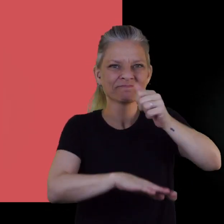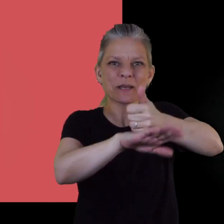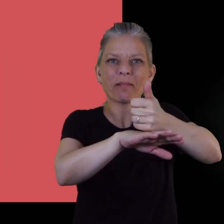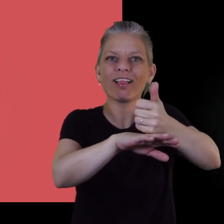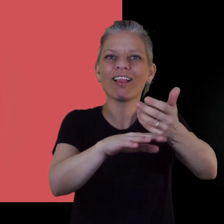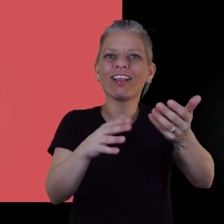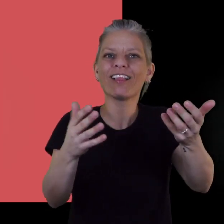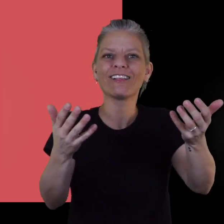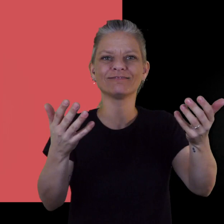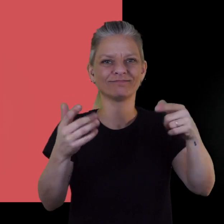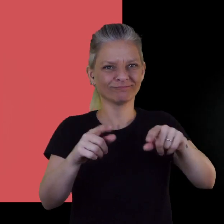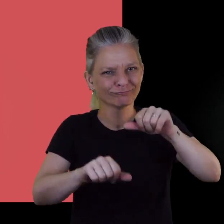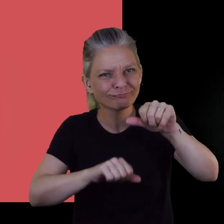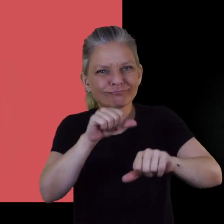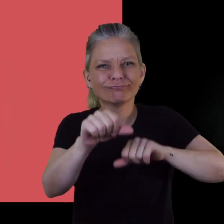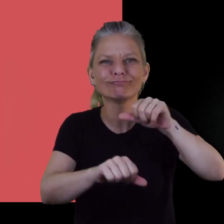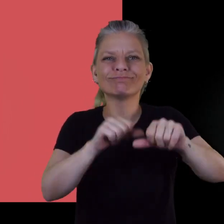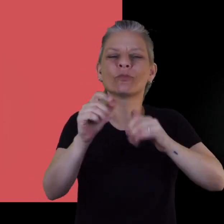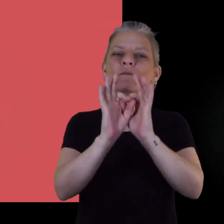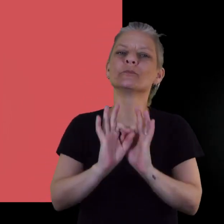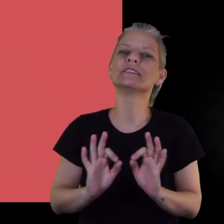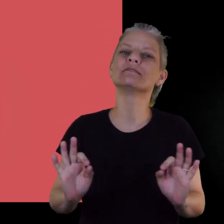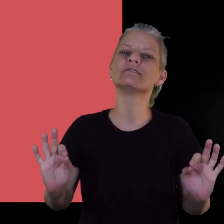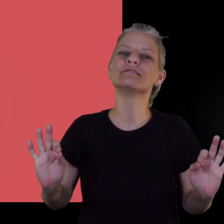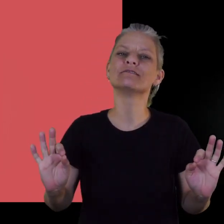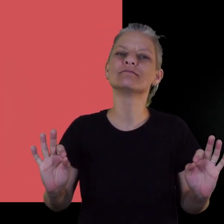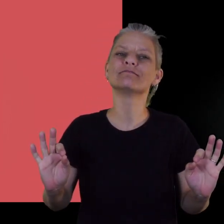out the window and making.